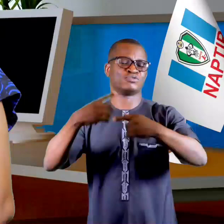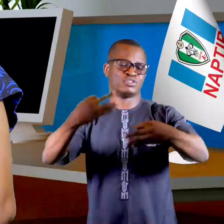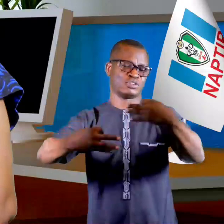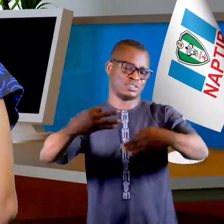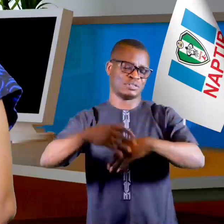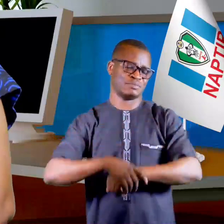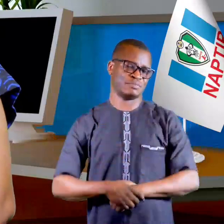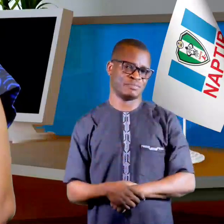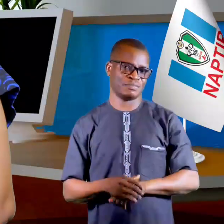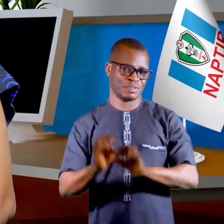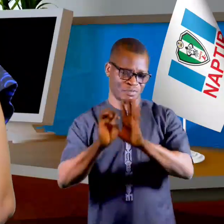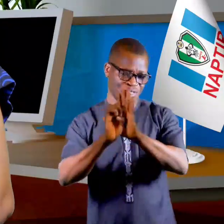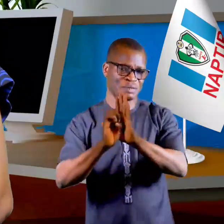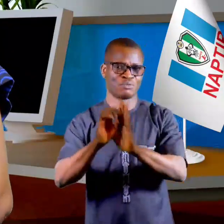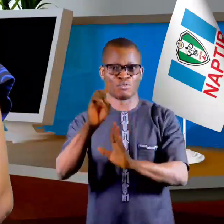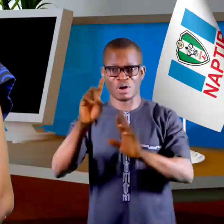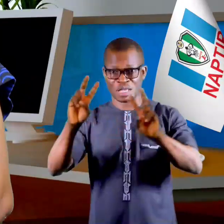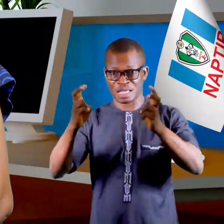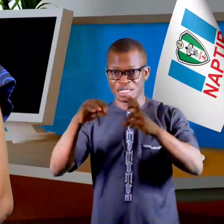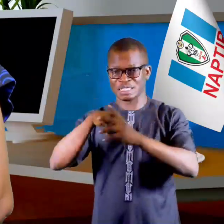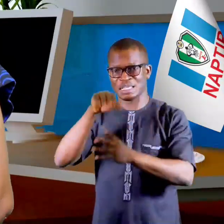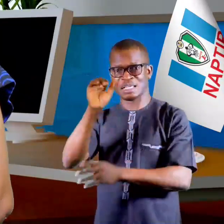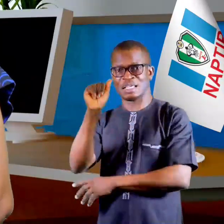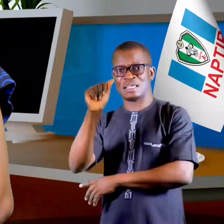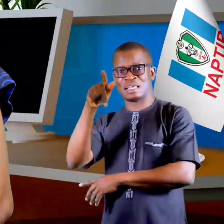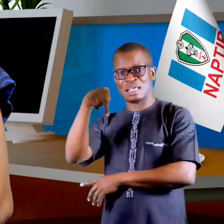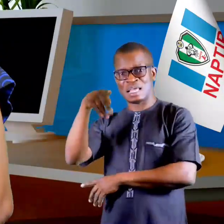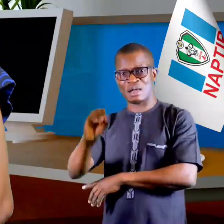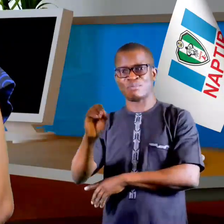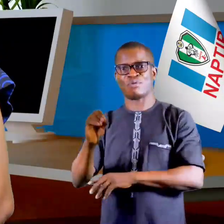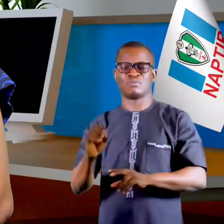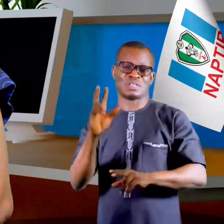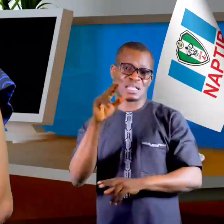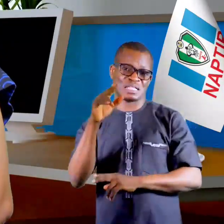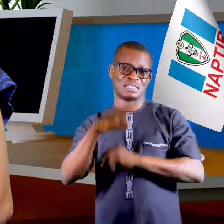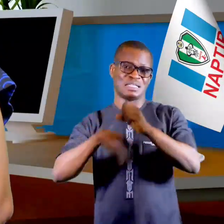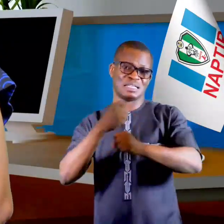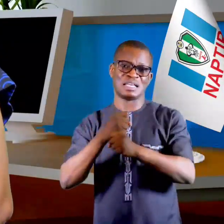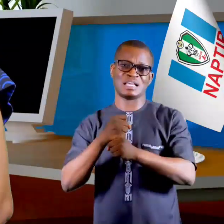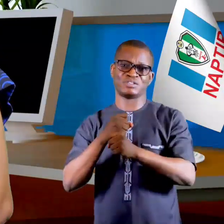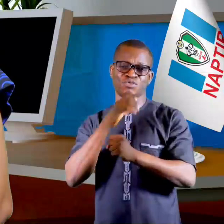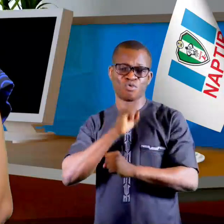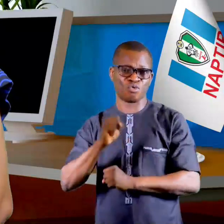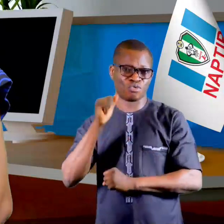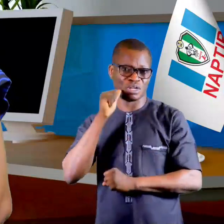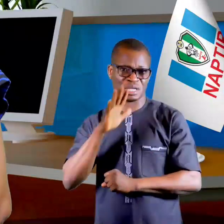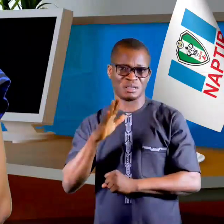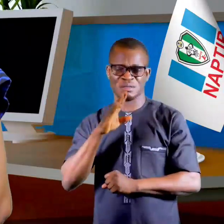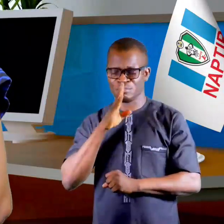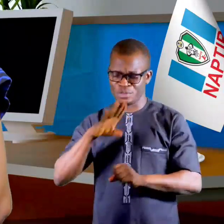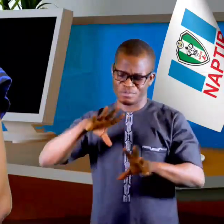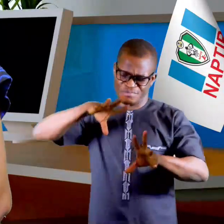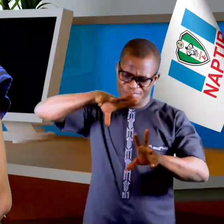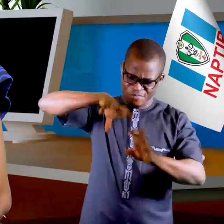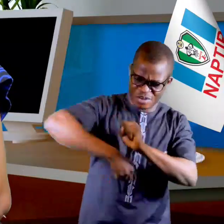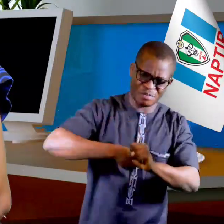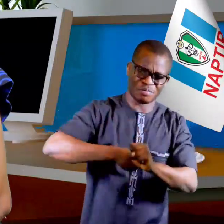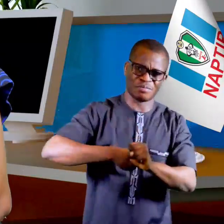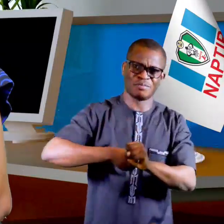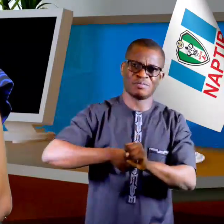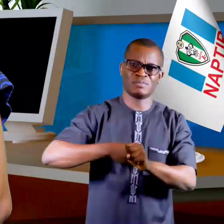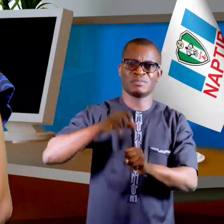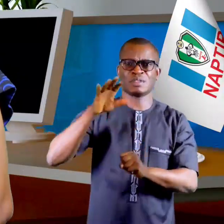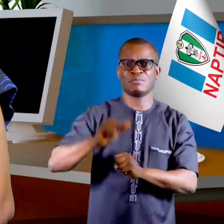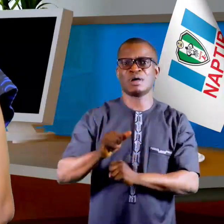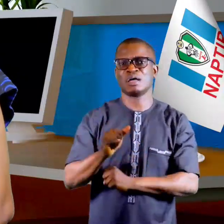case where in Apo, where a 13-year-old was being raped by her guardian.